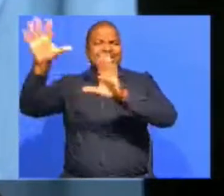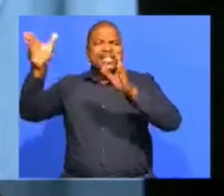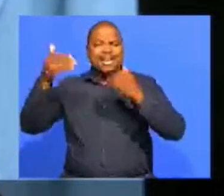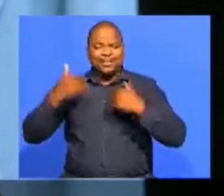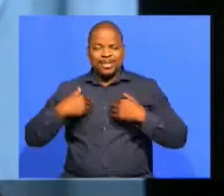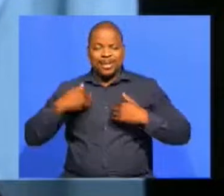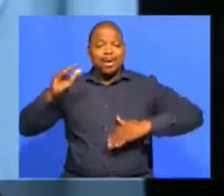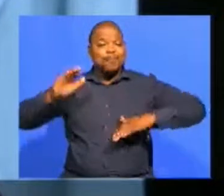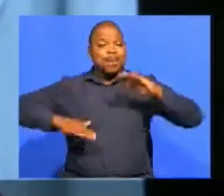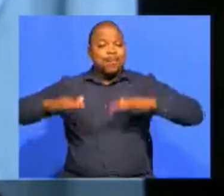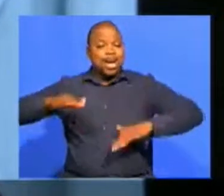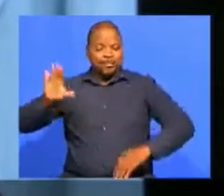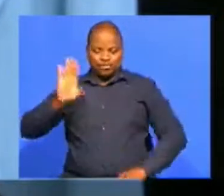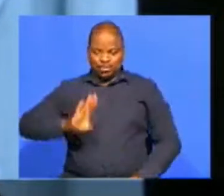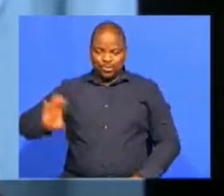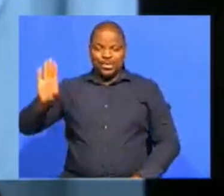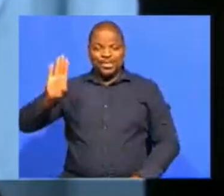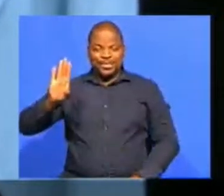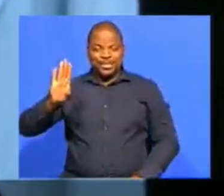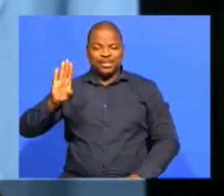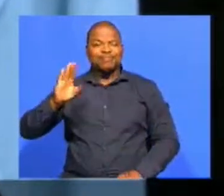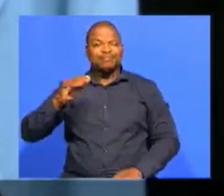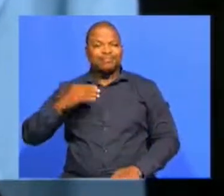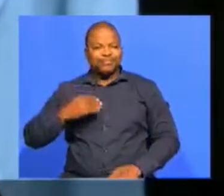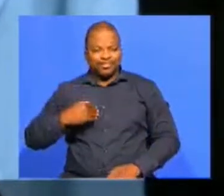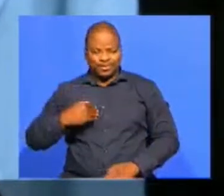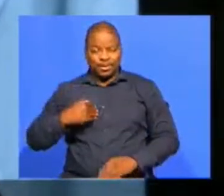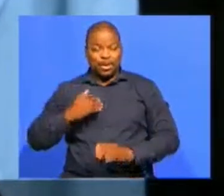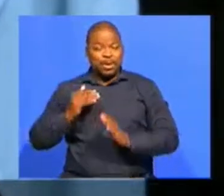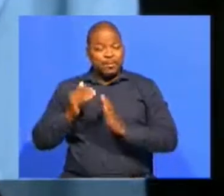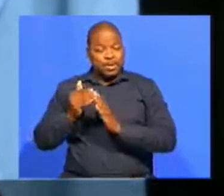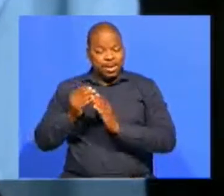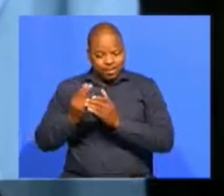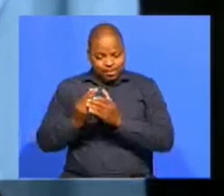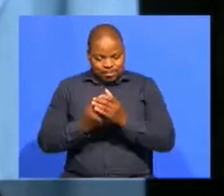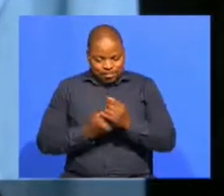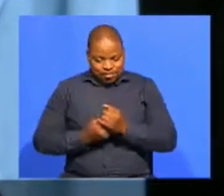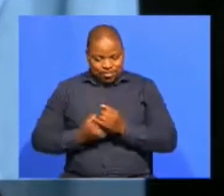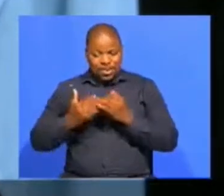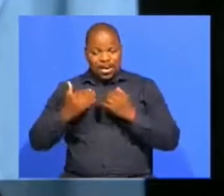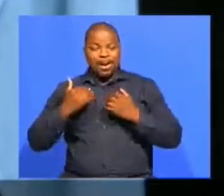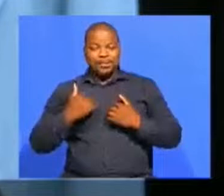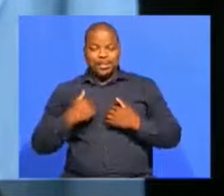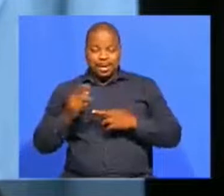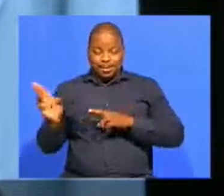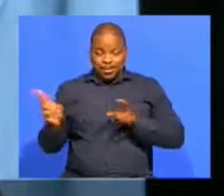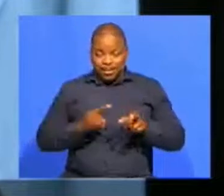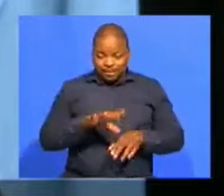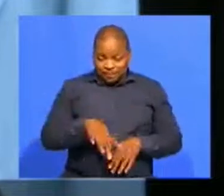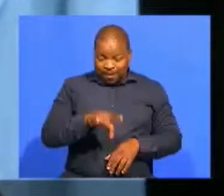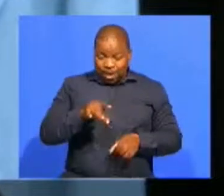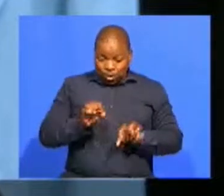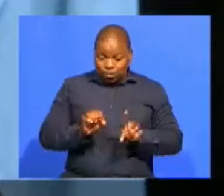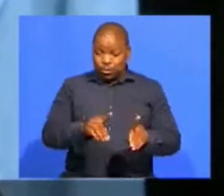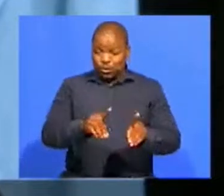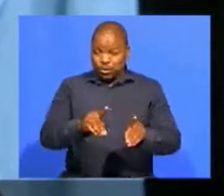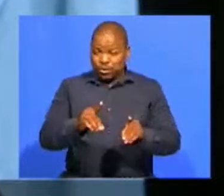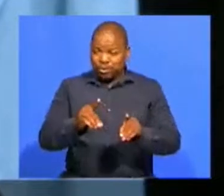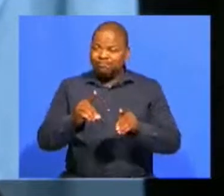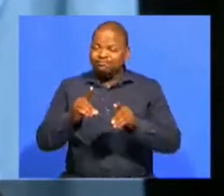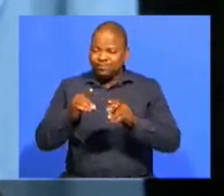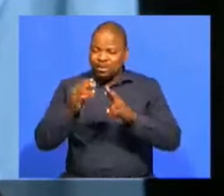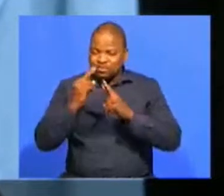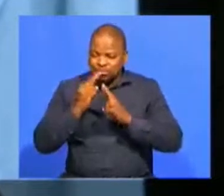that the Bahamas and Botswana are on a path of significant partnership, ready to explore and